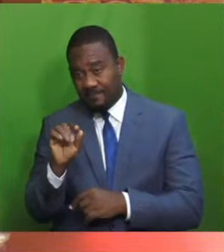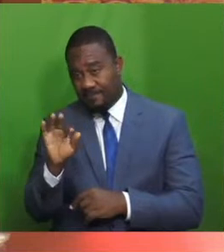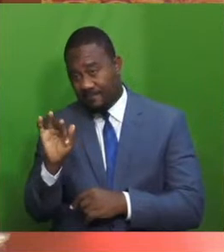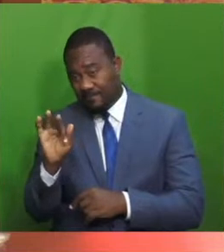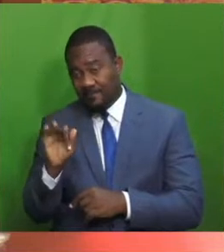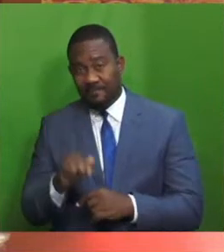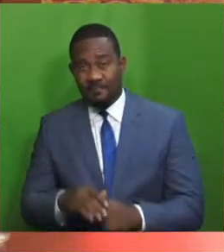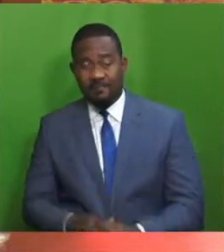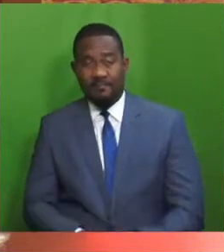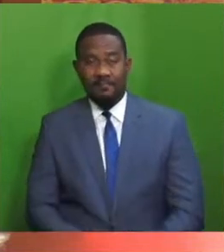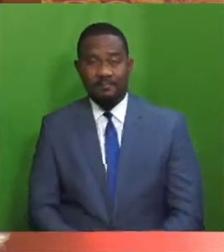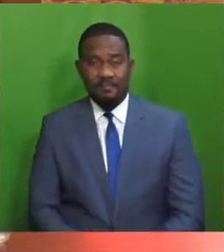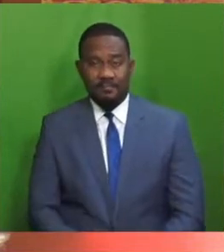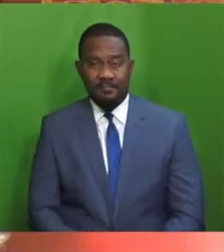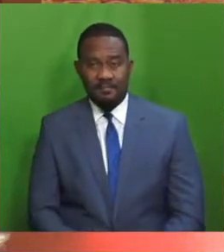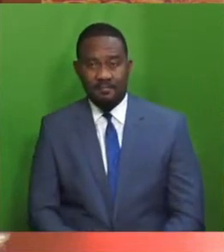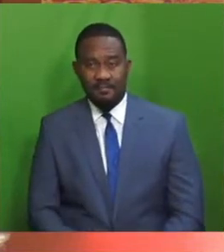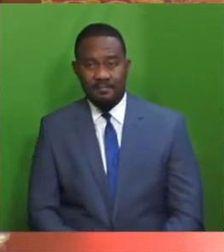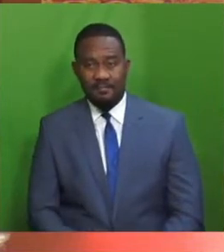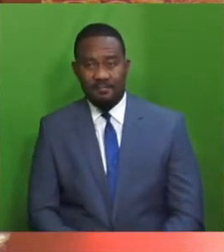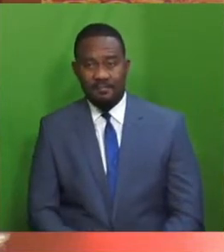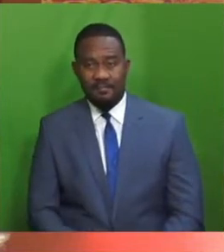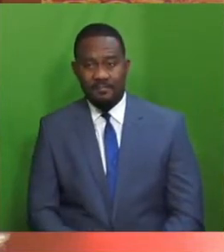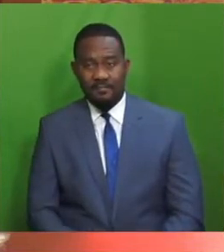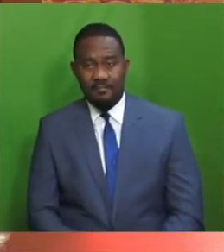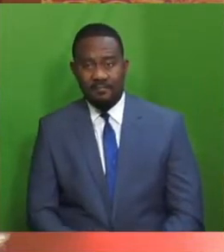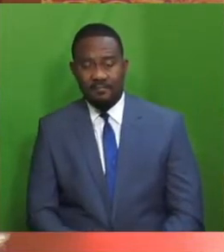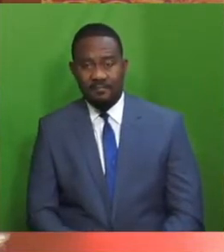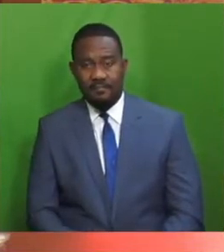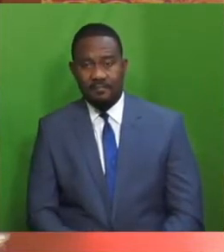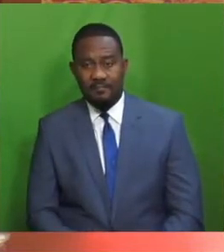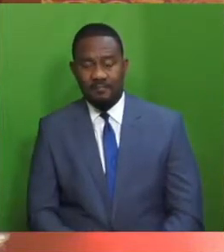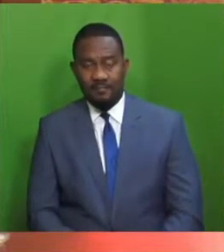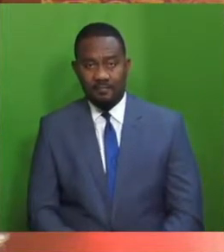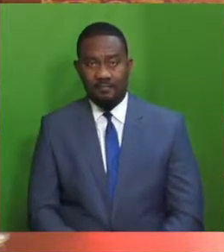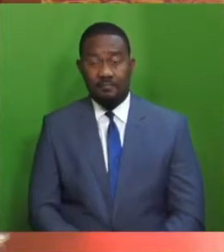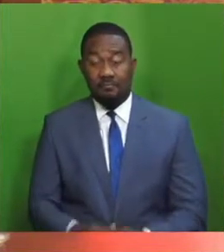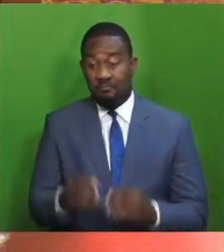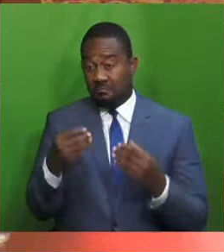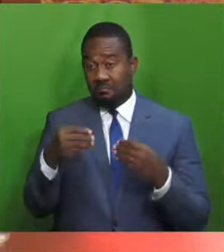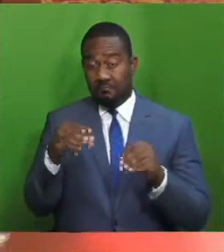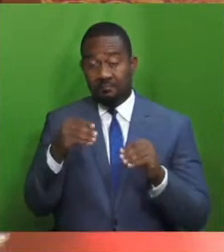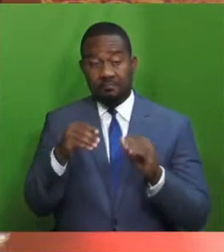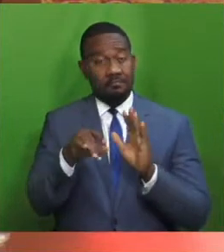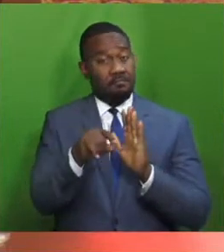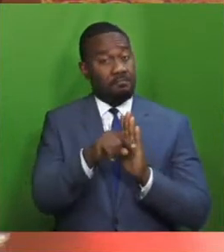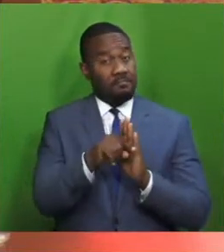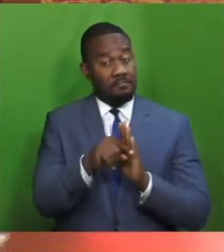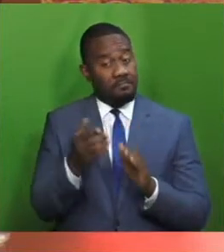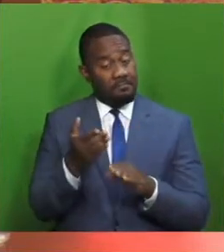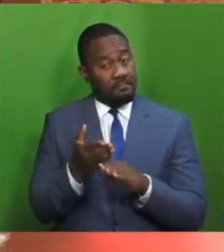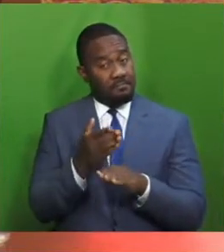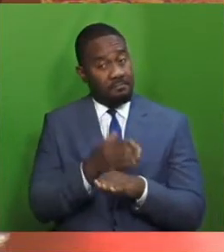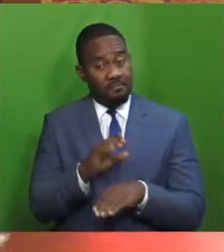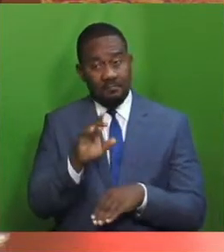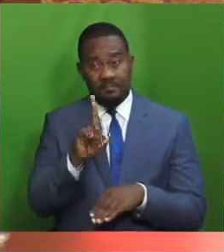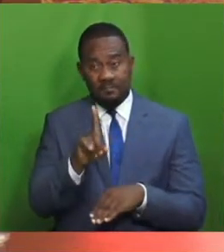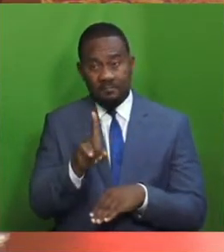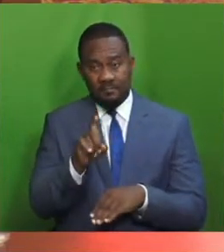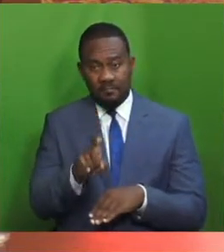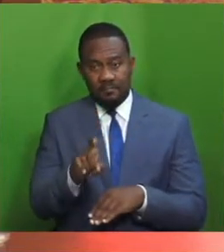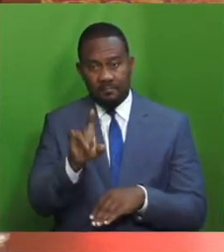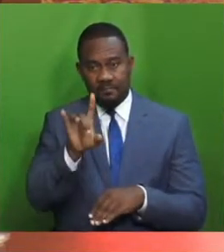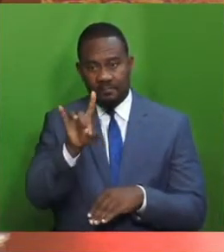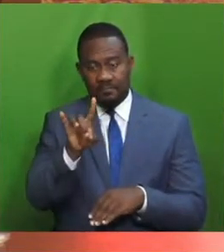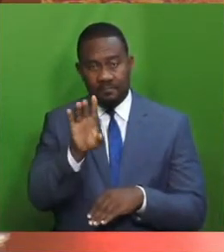Mr. Speaker, on external fronts, trade deficit improved from the 1.8